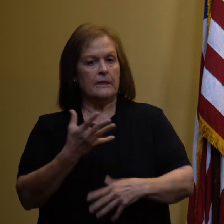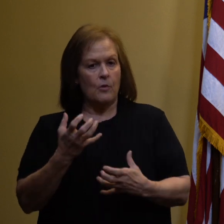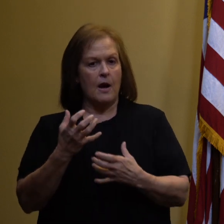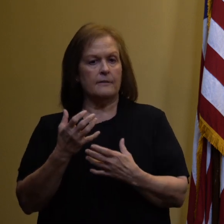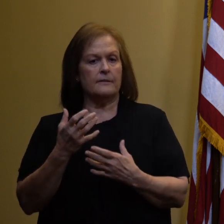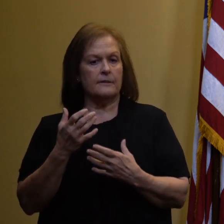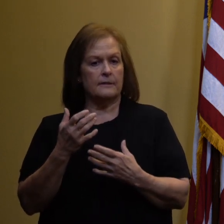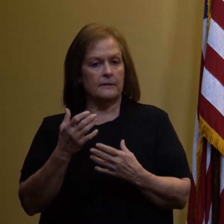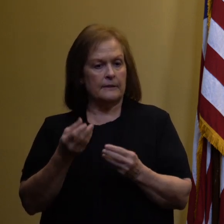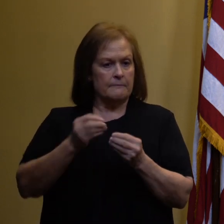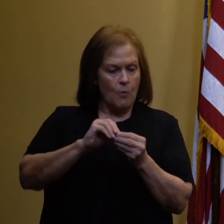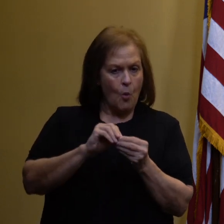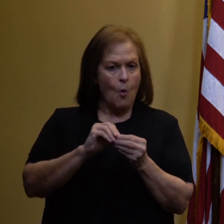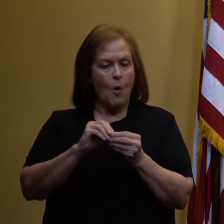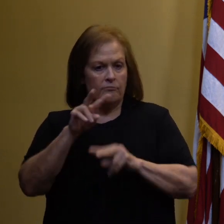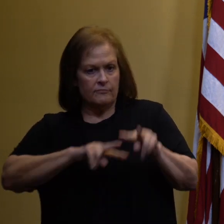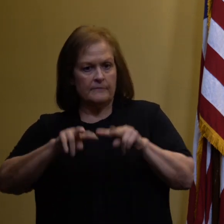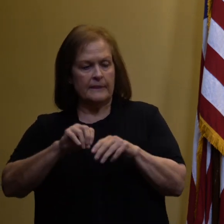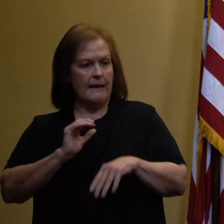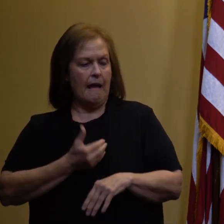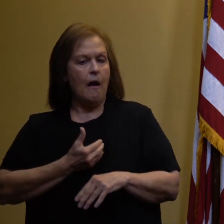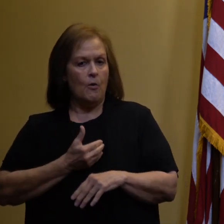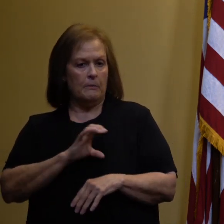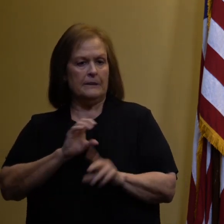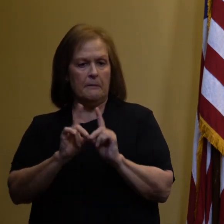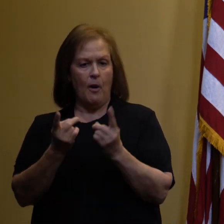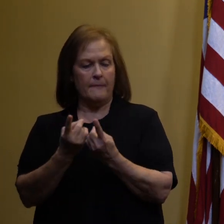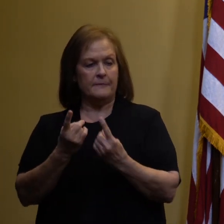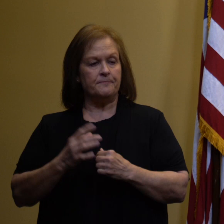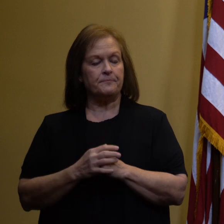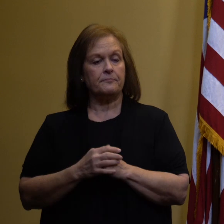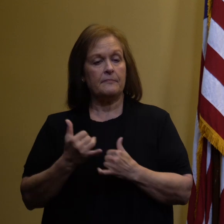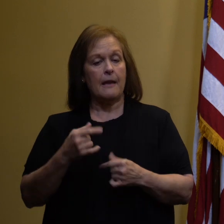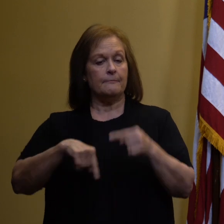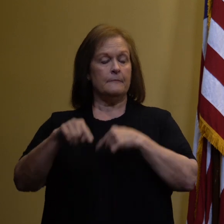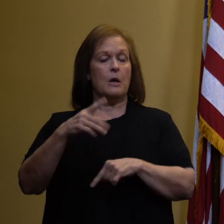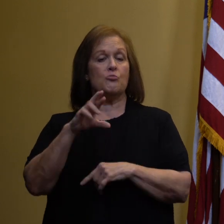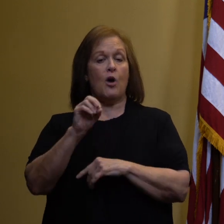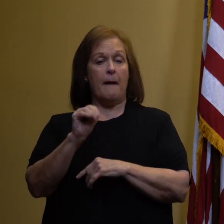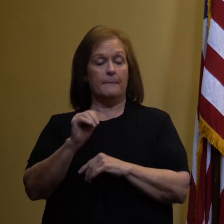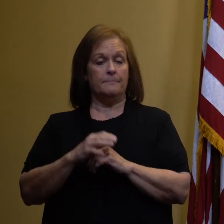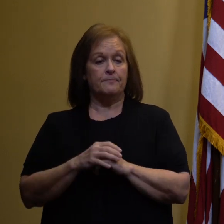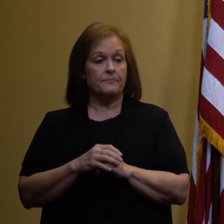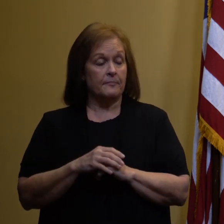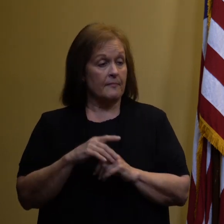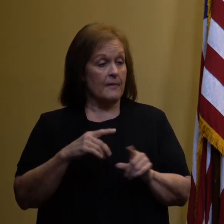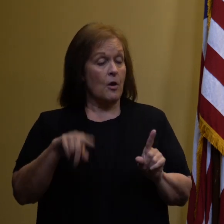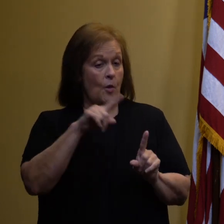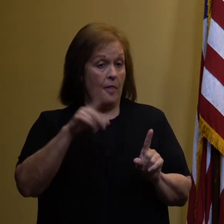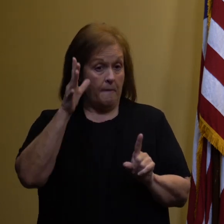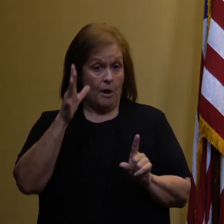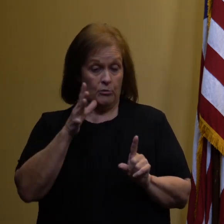these force multipliers within our department. But getting back to prom, again, for our